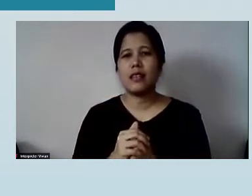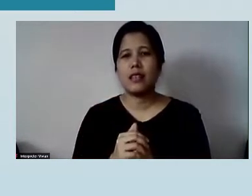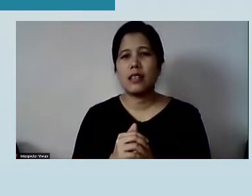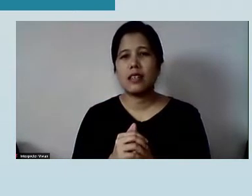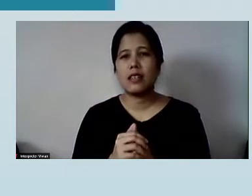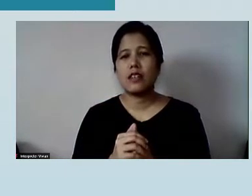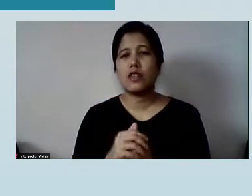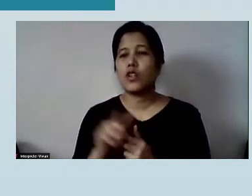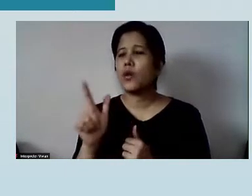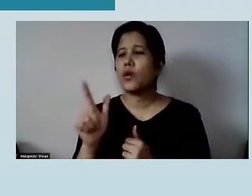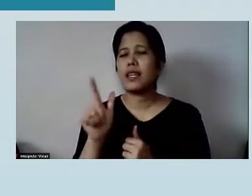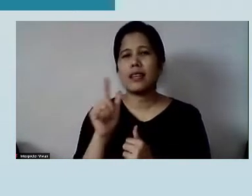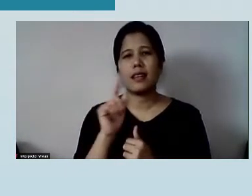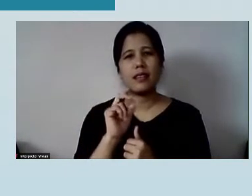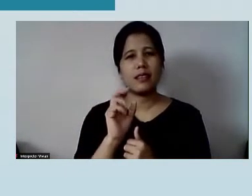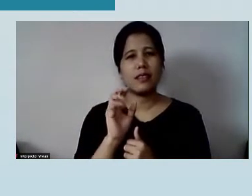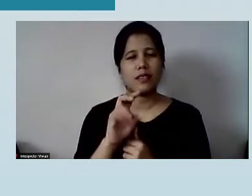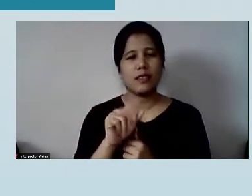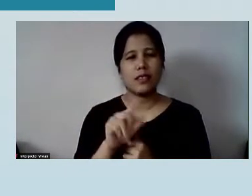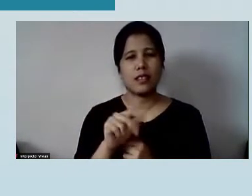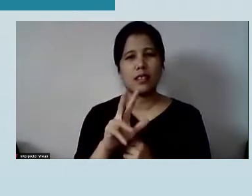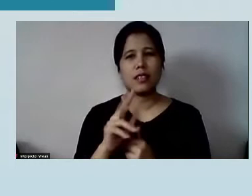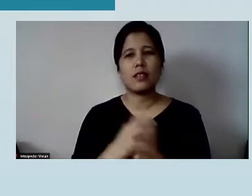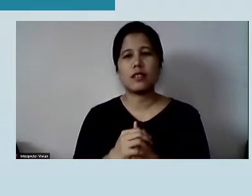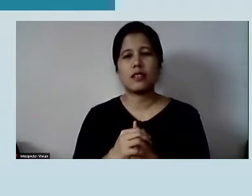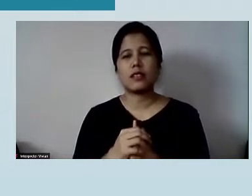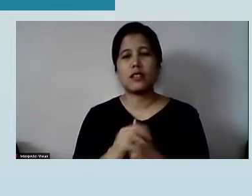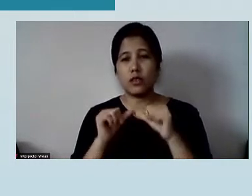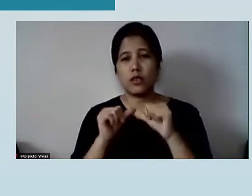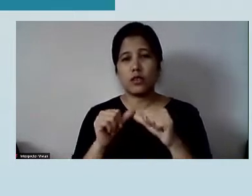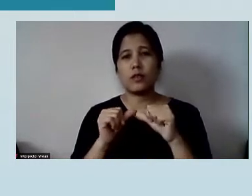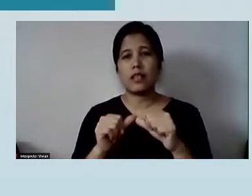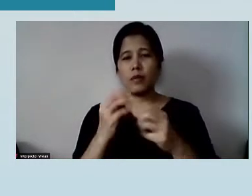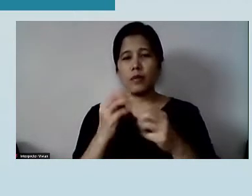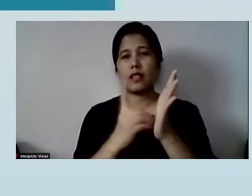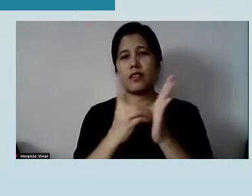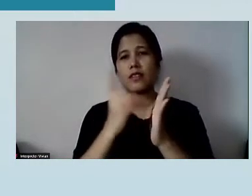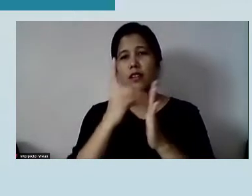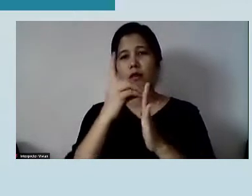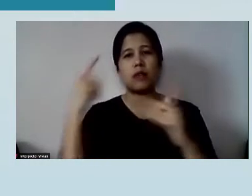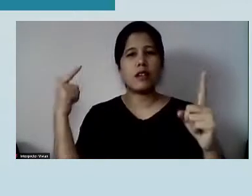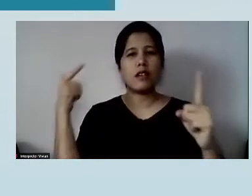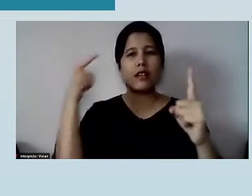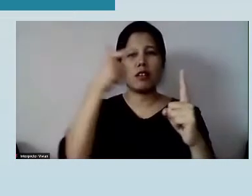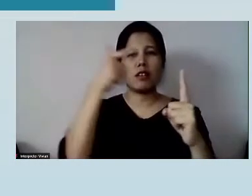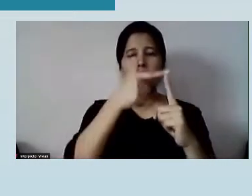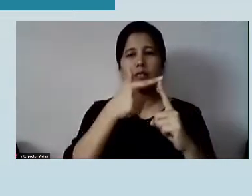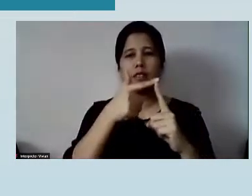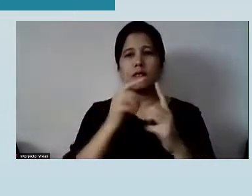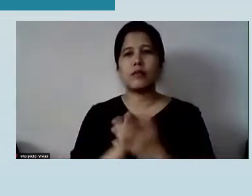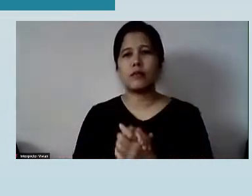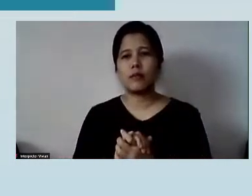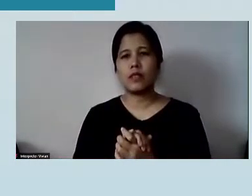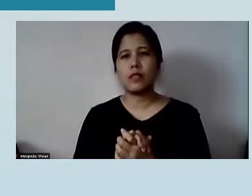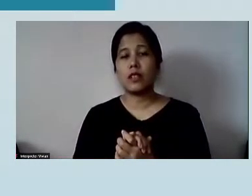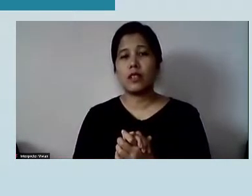Education 2030, yung SDG Sustainable Development Goals, dito na tayo pumapasok sa